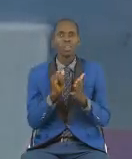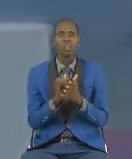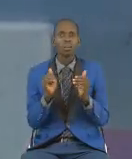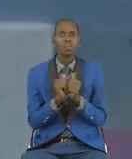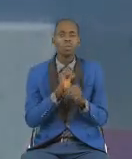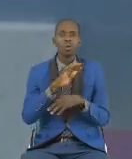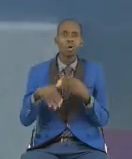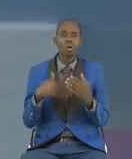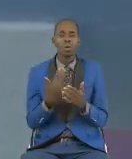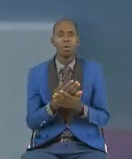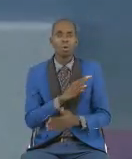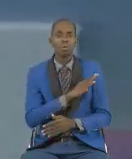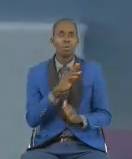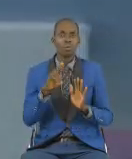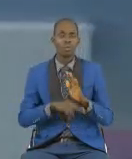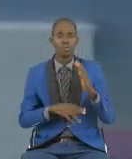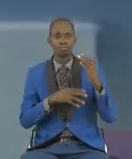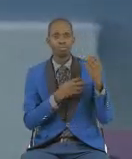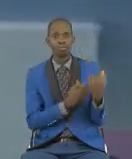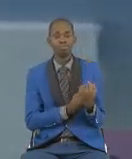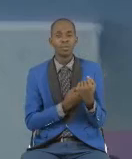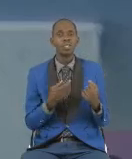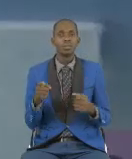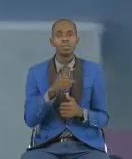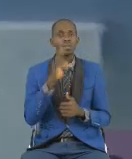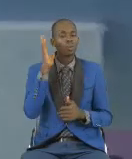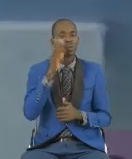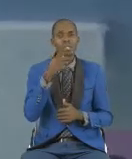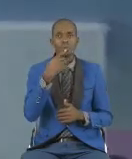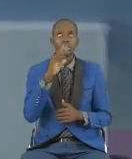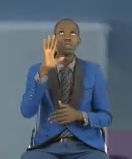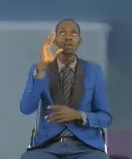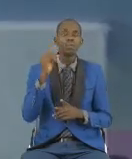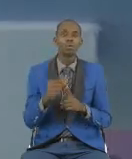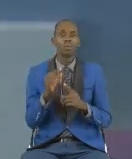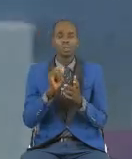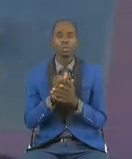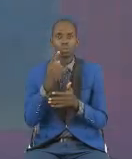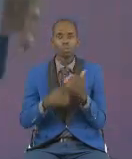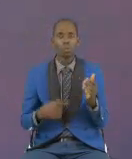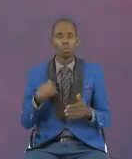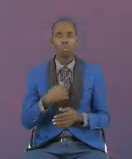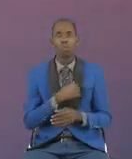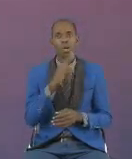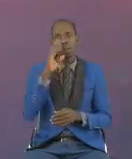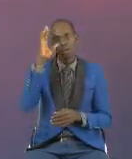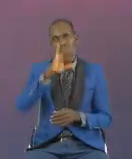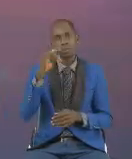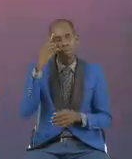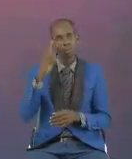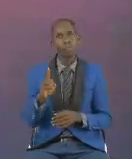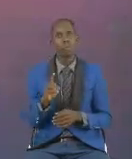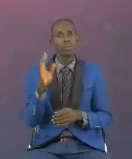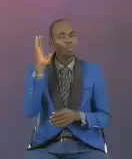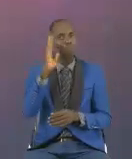boldness they may speak thy word. That's what you are looking for. They may speak thy